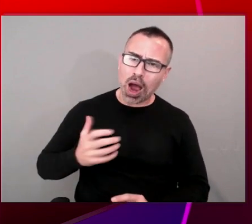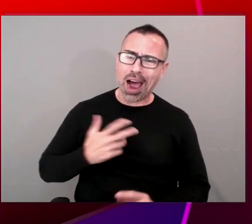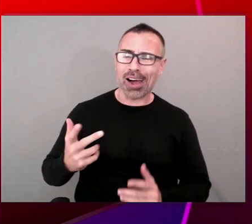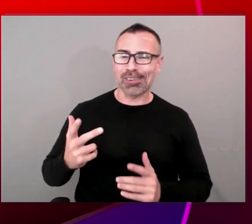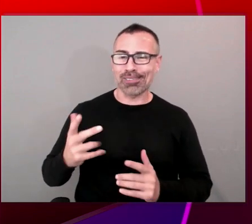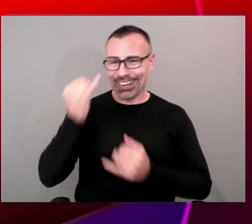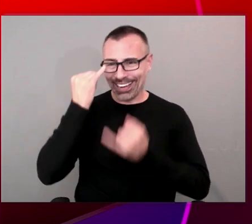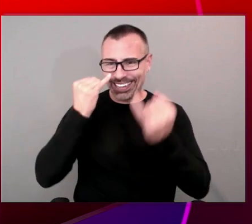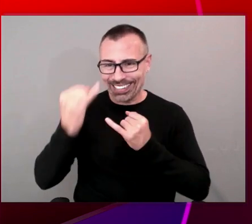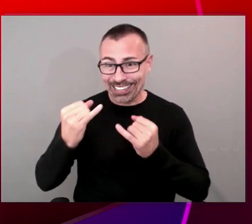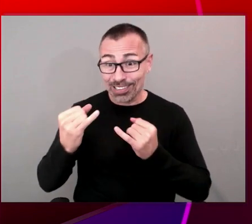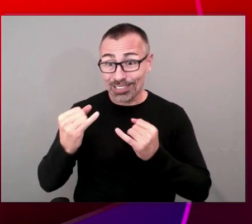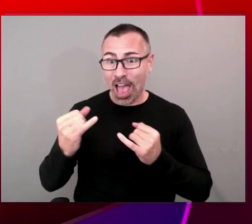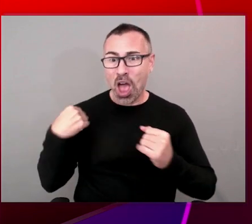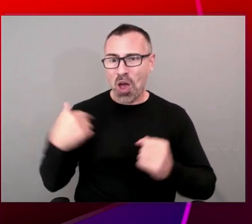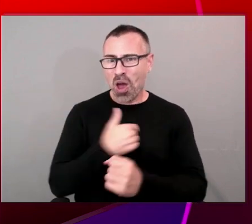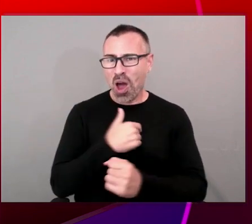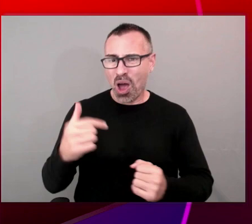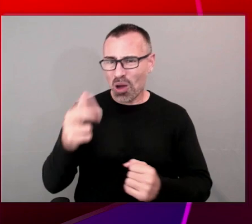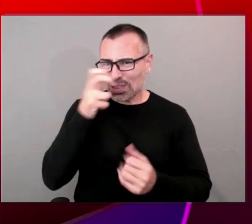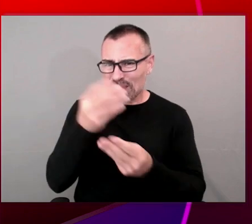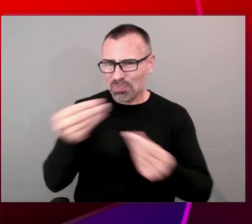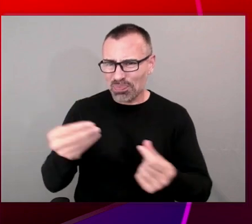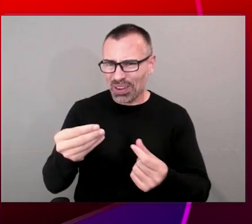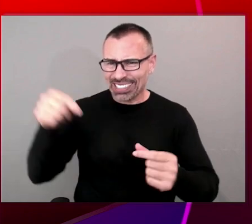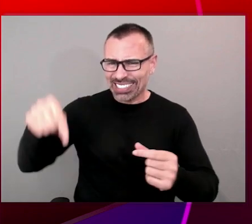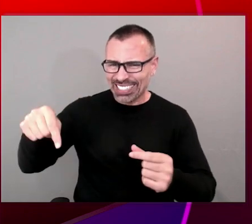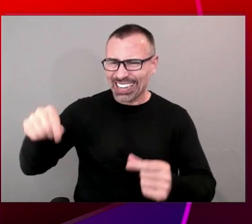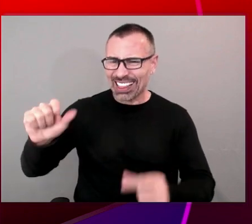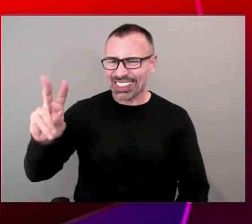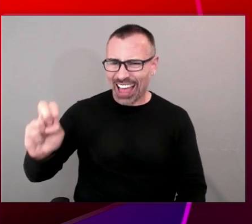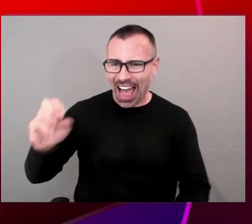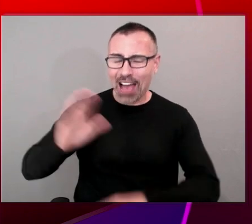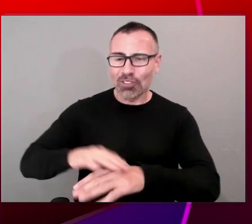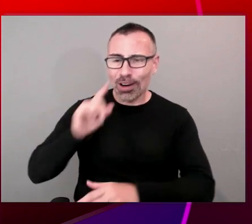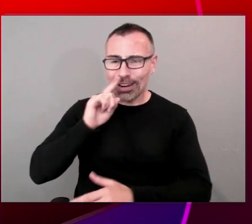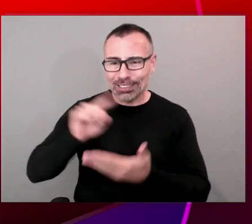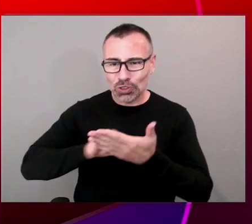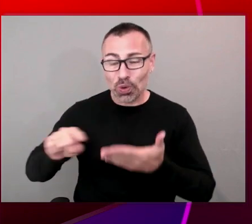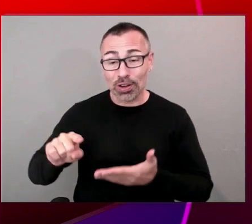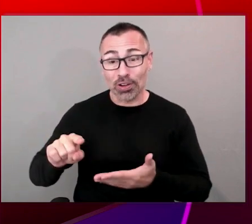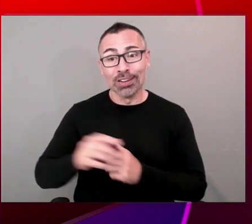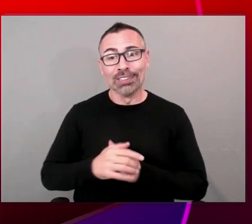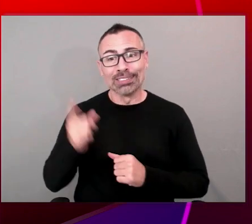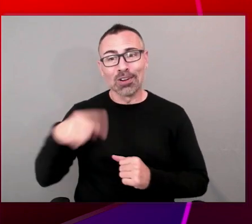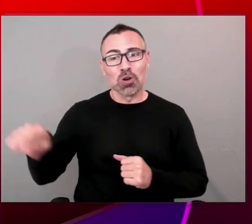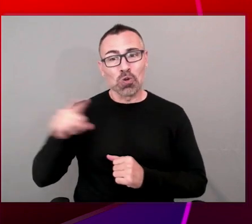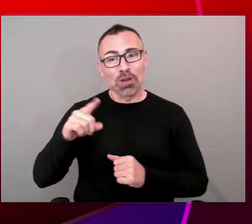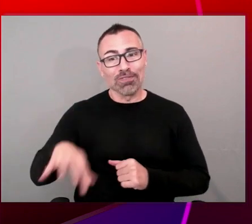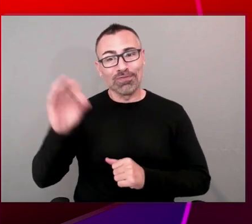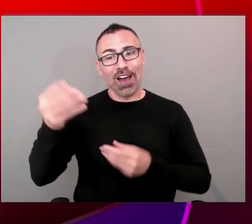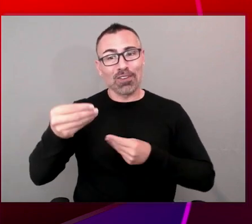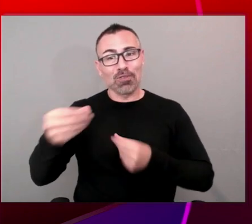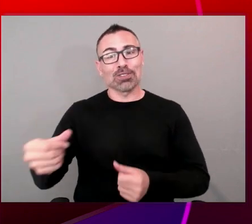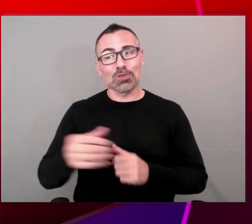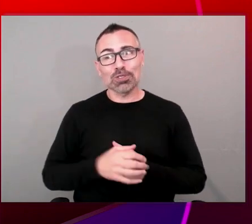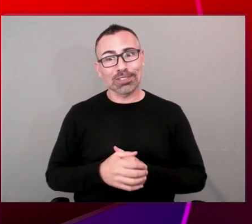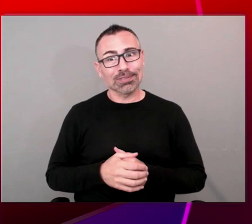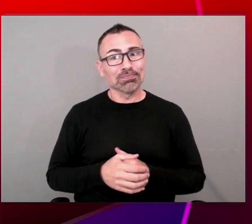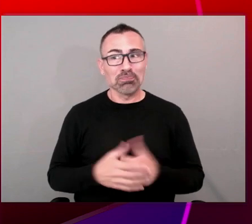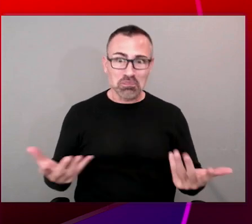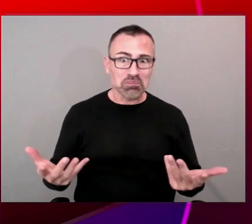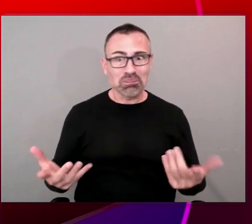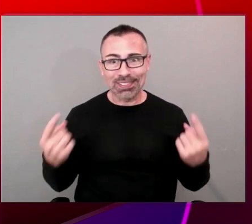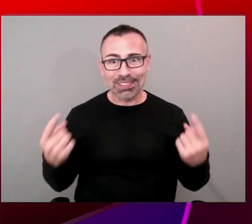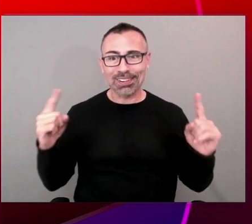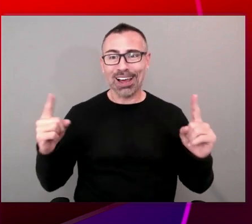And then we all went away and kind of came back with here's what I believe the resolution is. And sure enough, it's here's how you can reduce